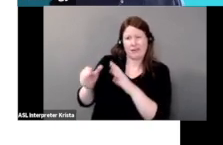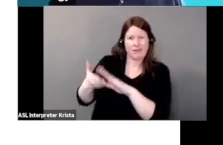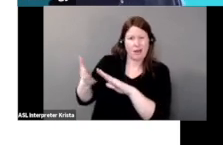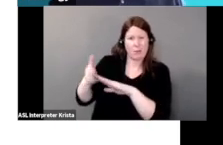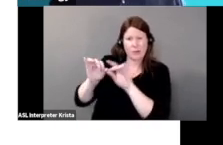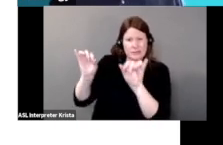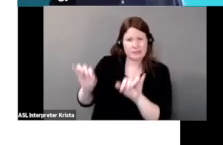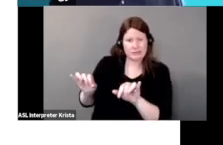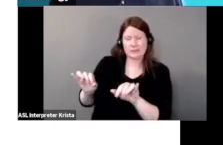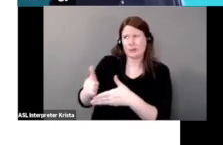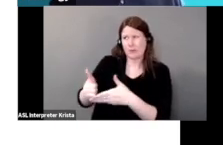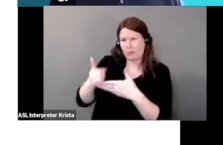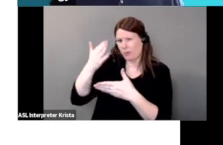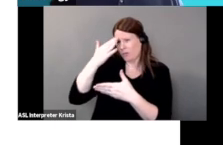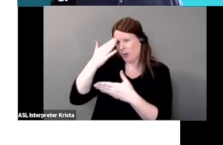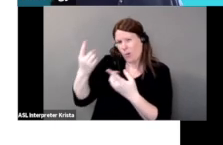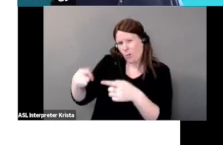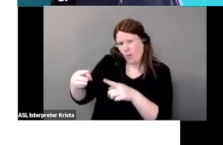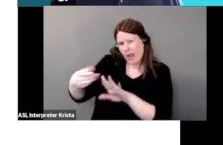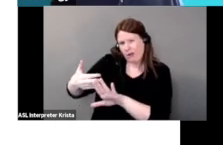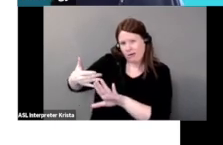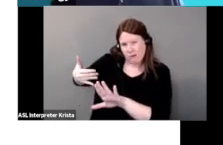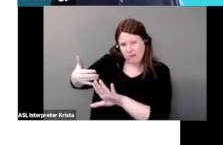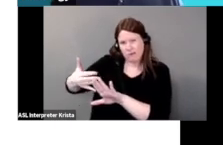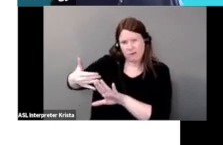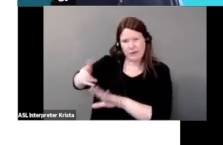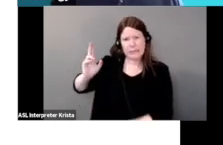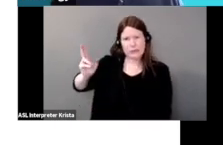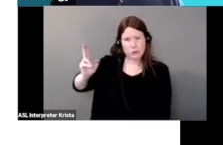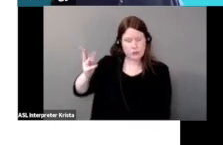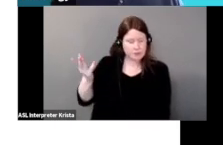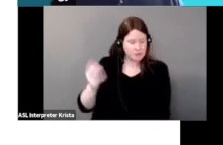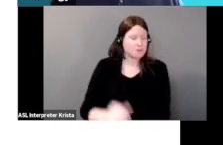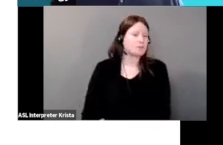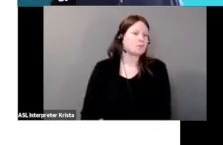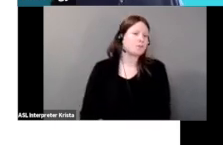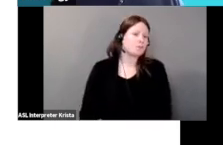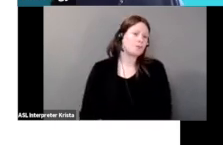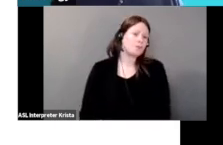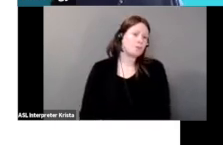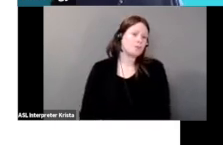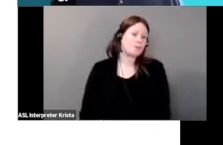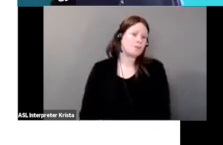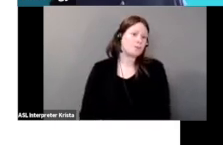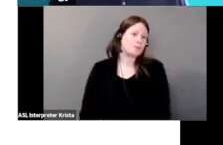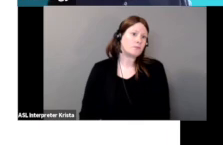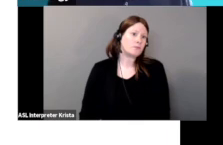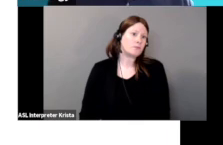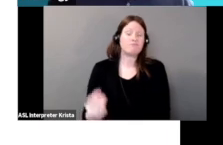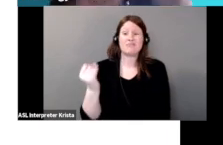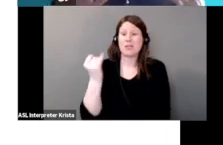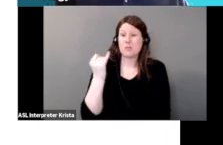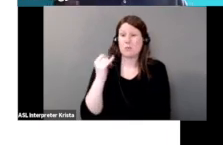As far as trademarking, if you have a logo or something that is